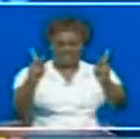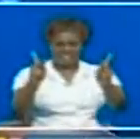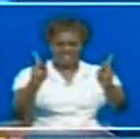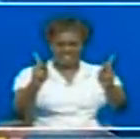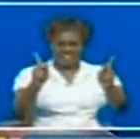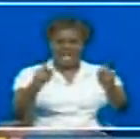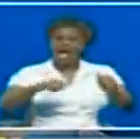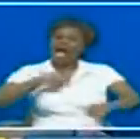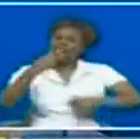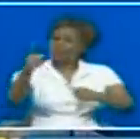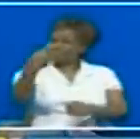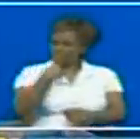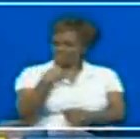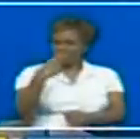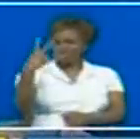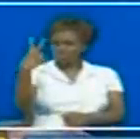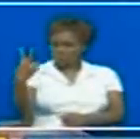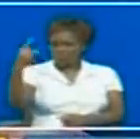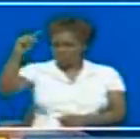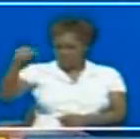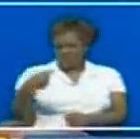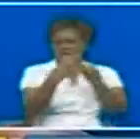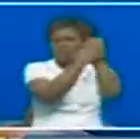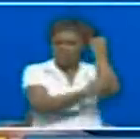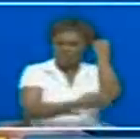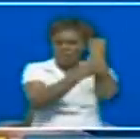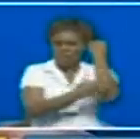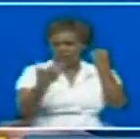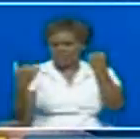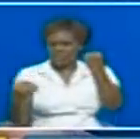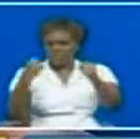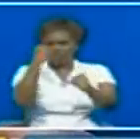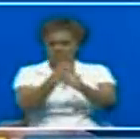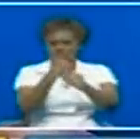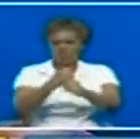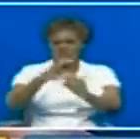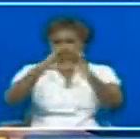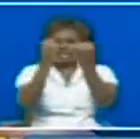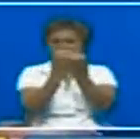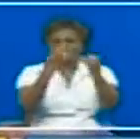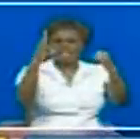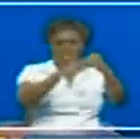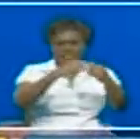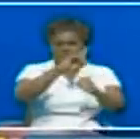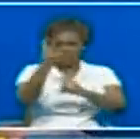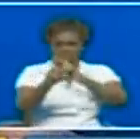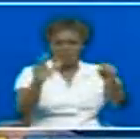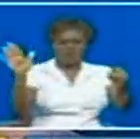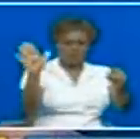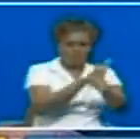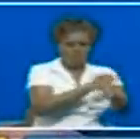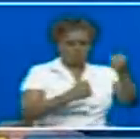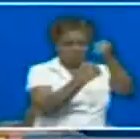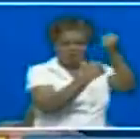Niambi action. 2,000 needy candidates who sat last year's KCP have been awarded full